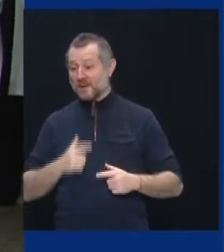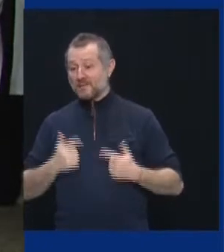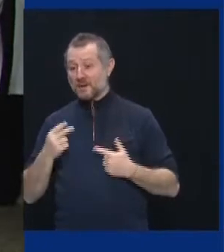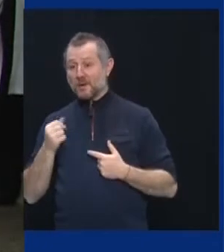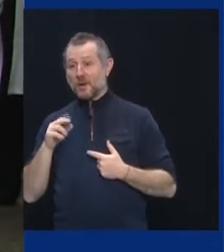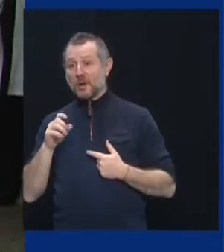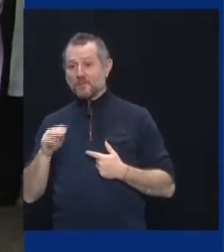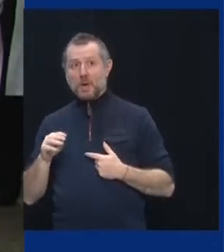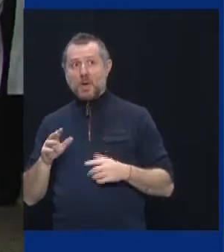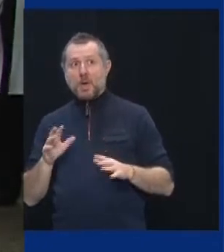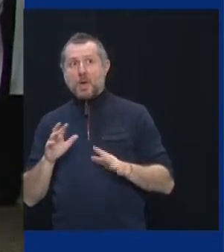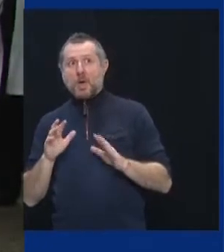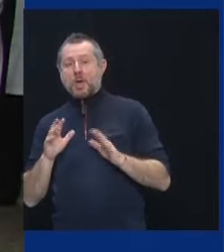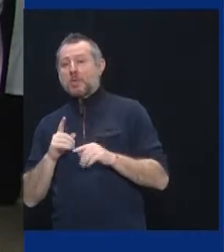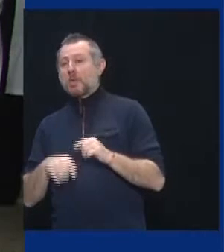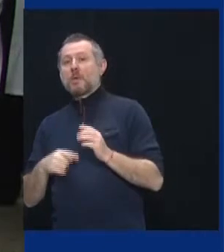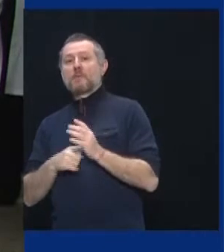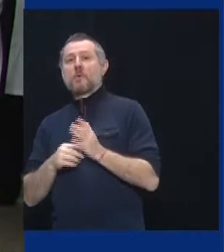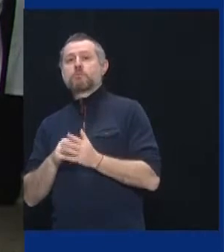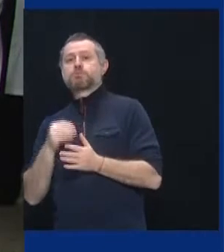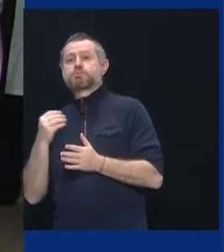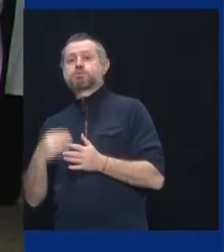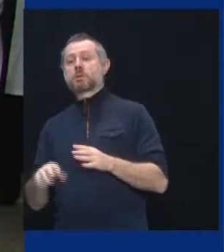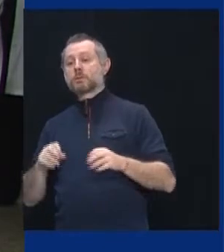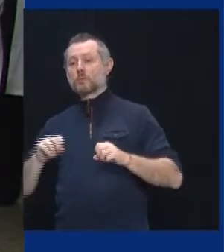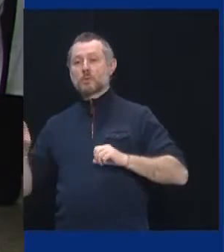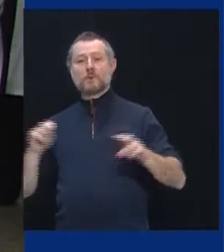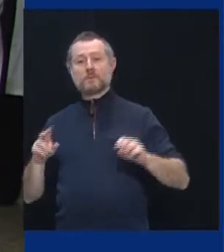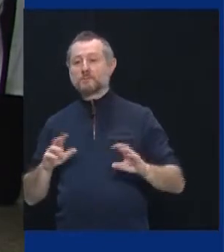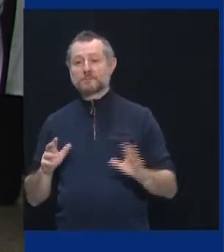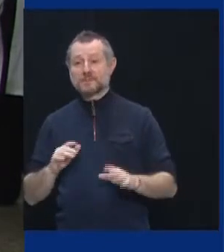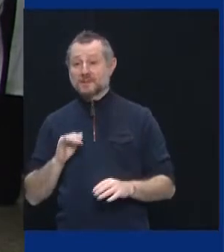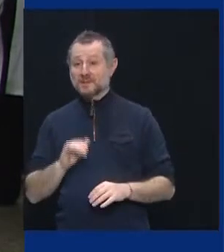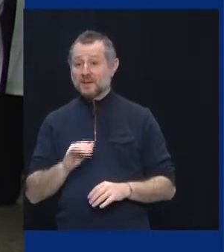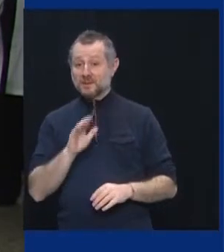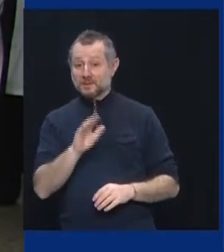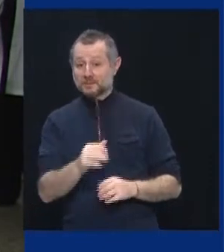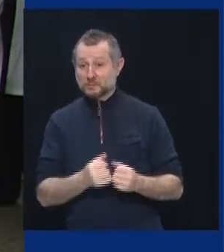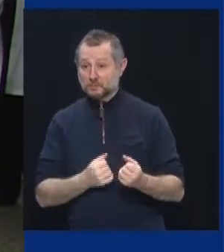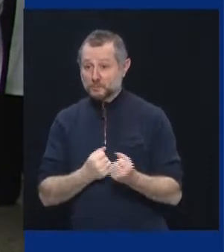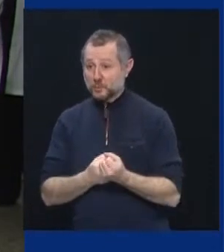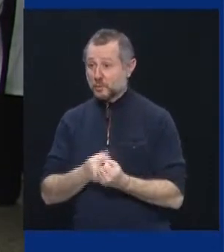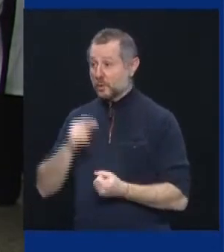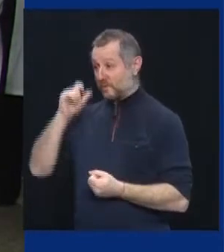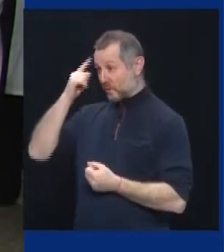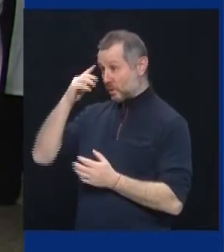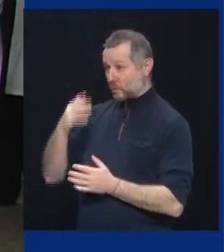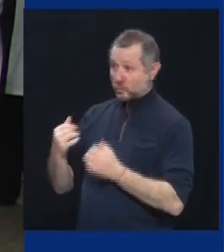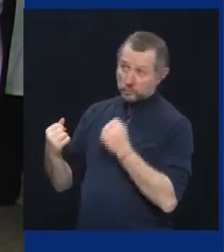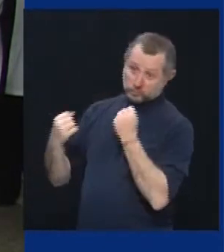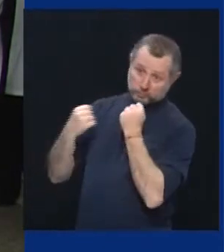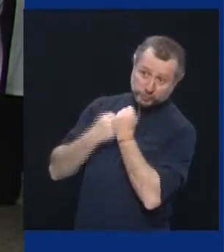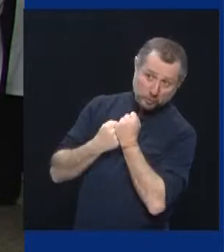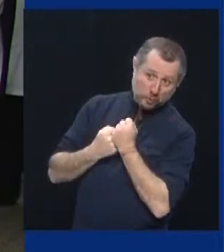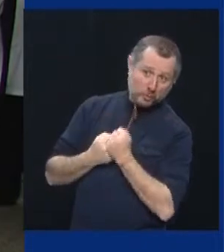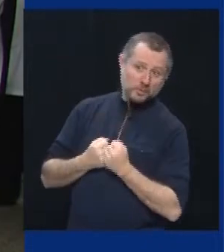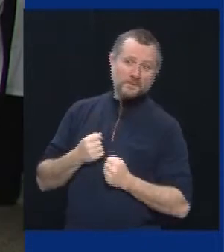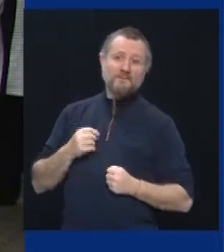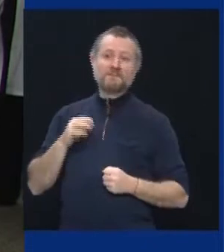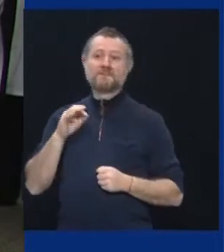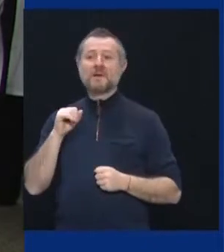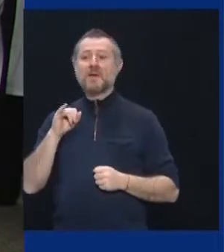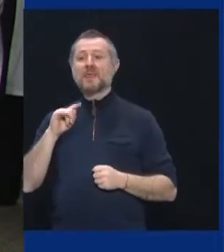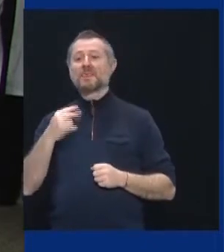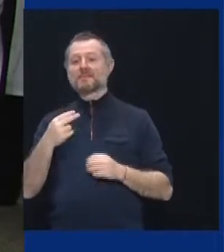of Ms. Dickens and the governor and the city and the leaders, the faith leaders here, Reverend